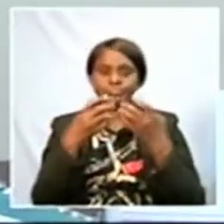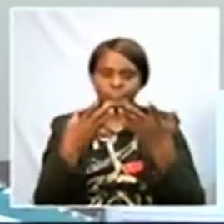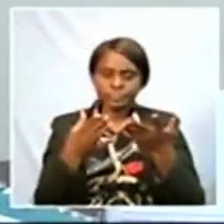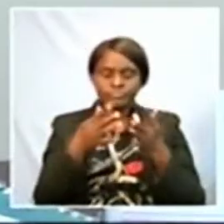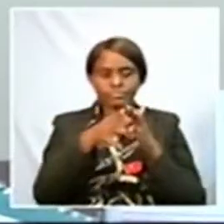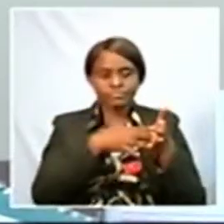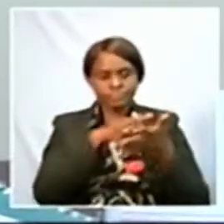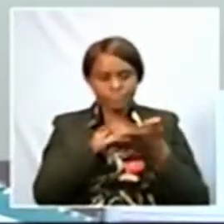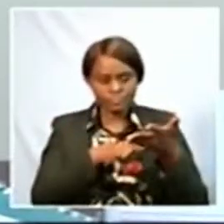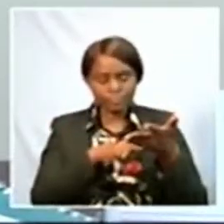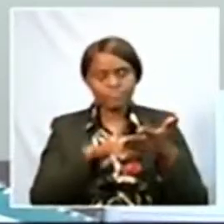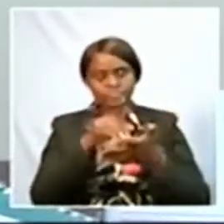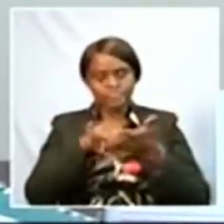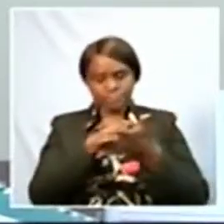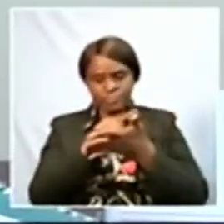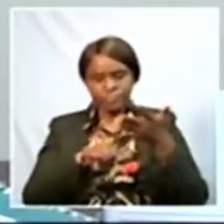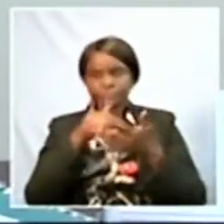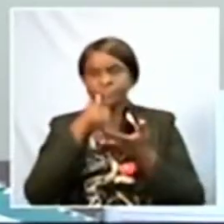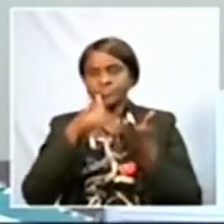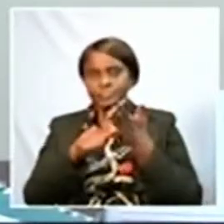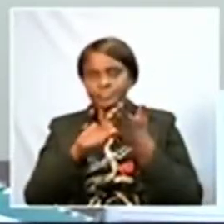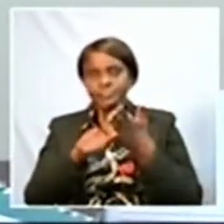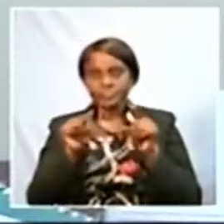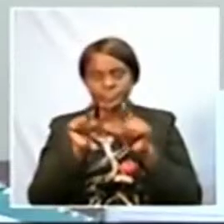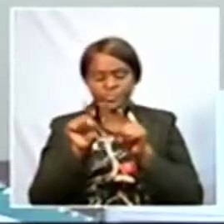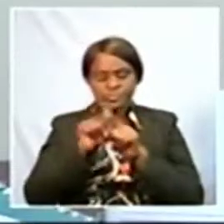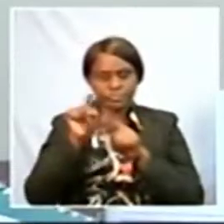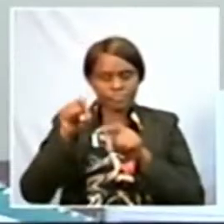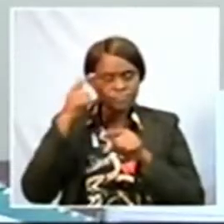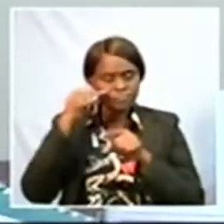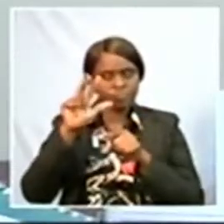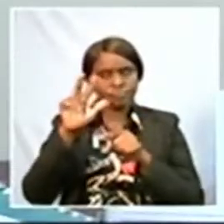ledger, termination letter, demand notice for